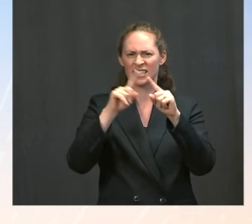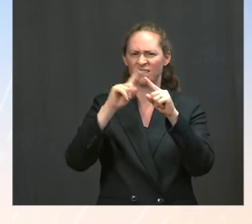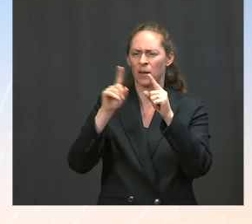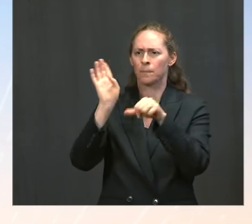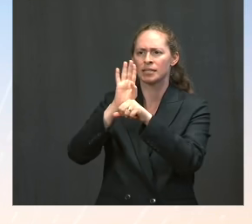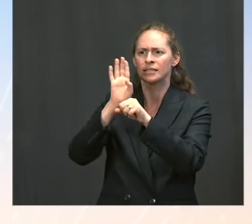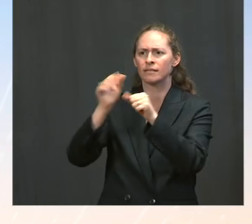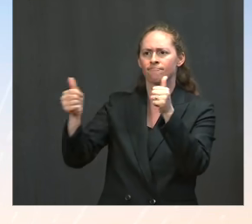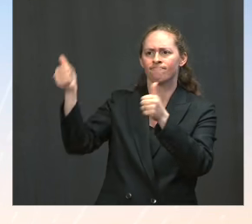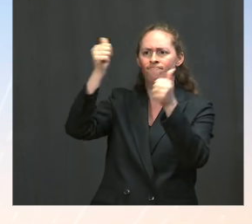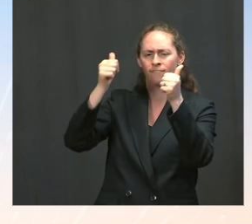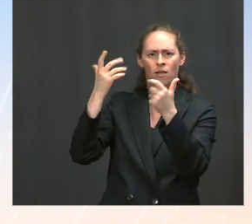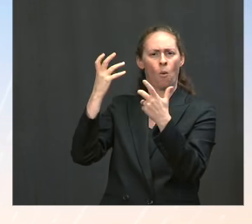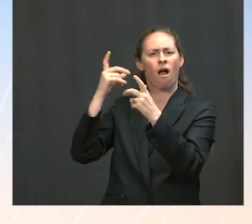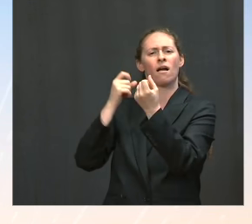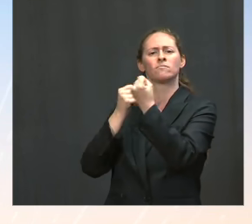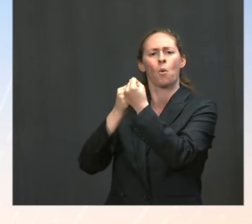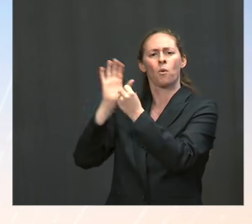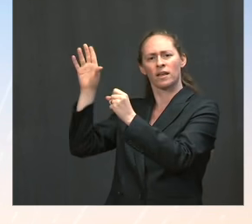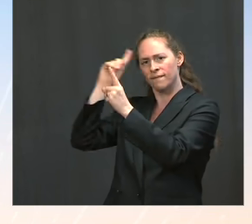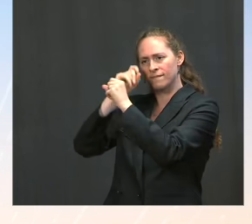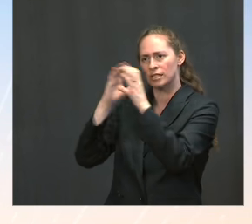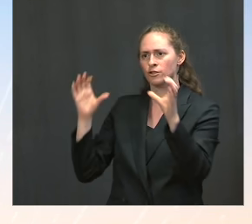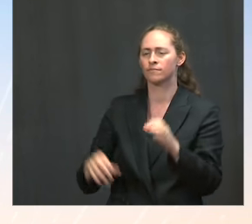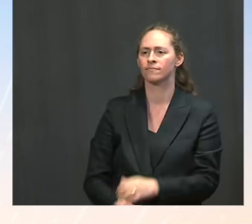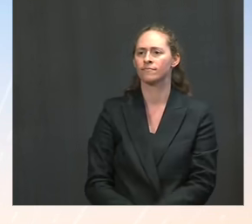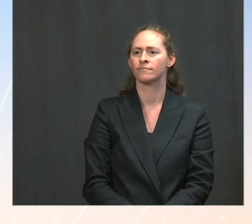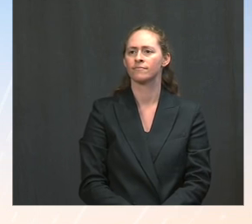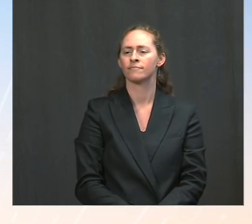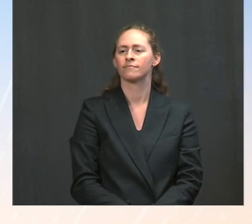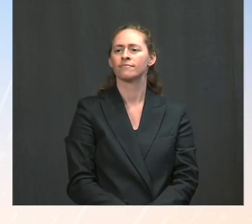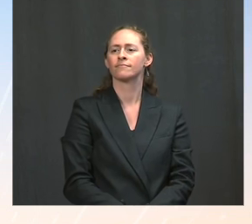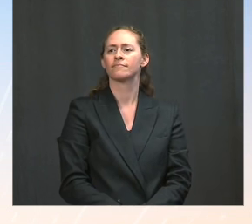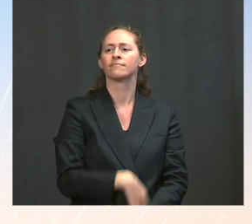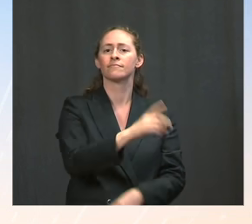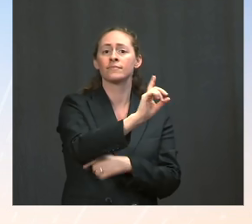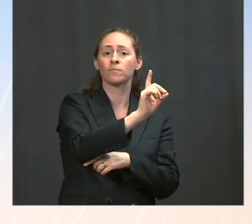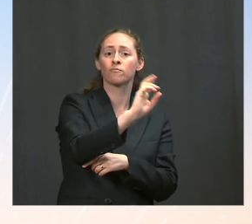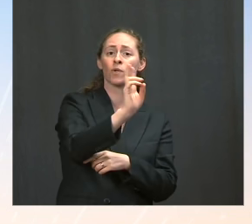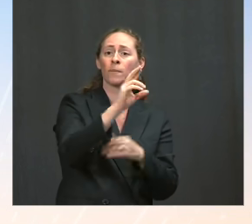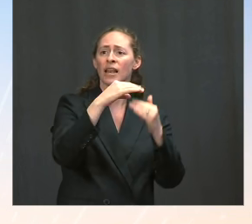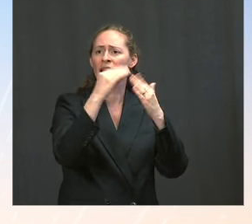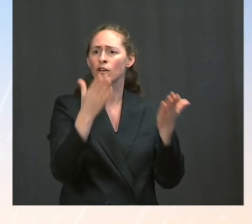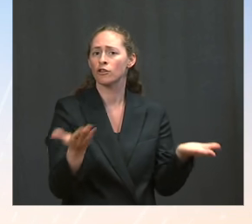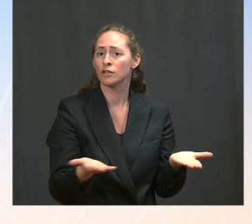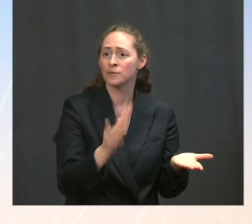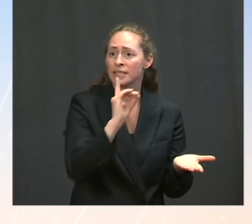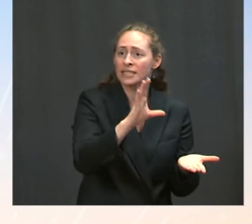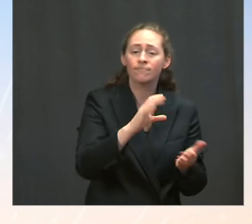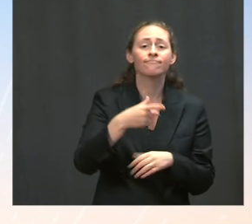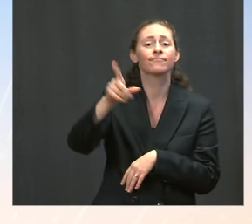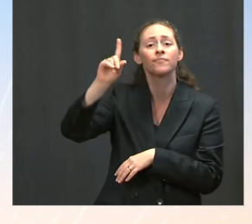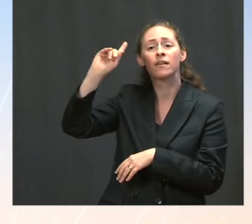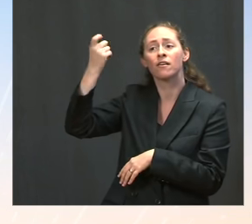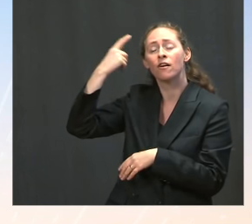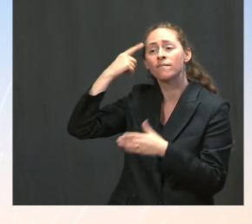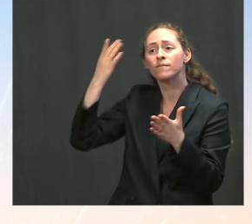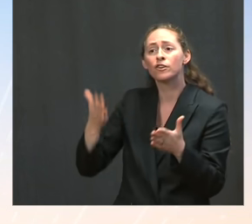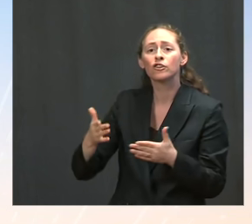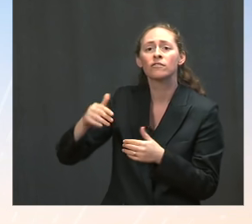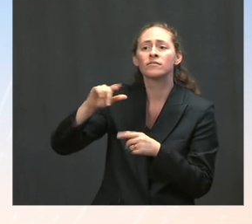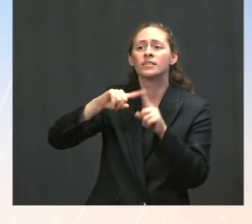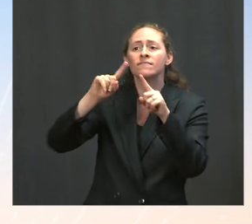in their support by bipartisan leaders in Washington, governors, mayors, and an overwhelming majority of the American